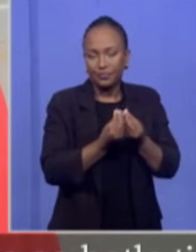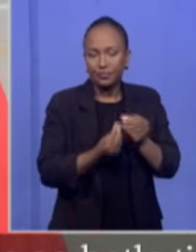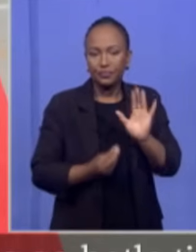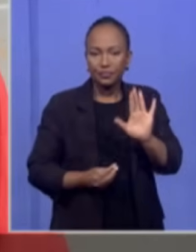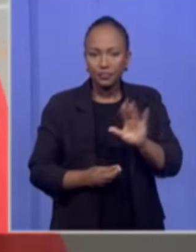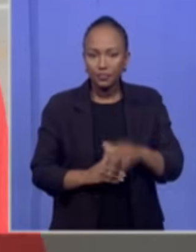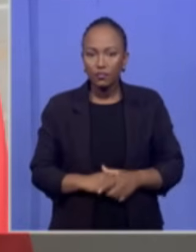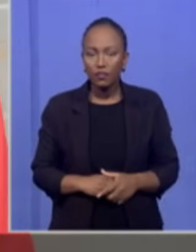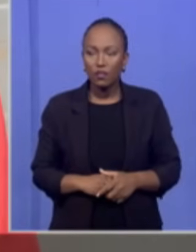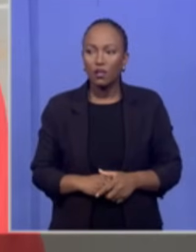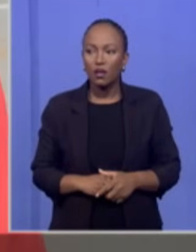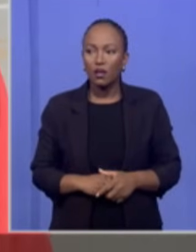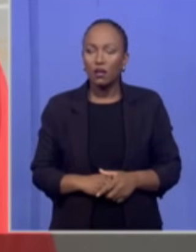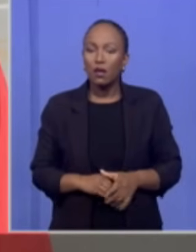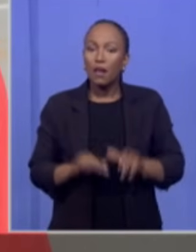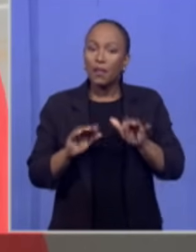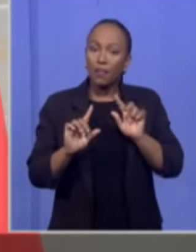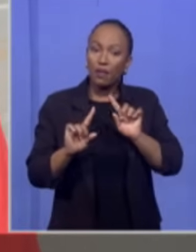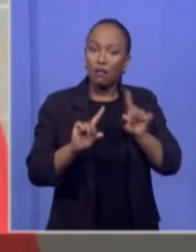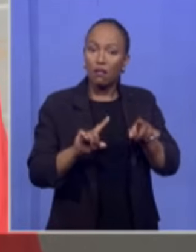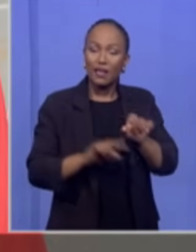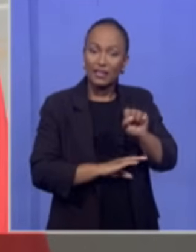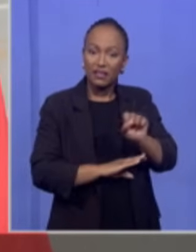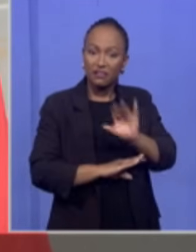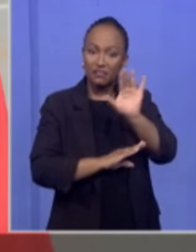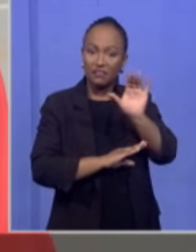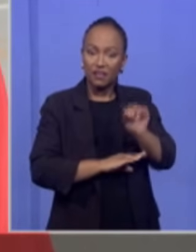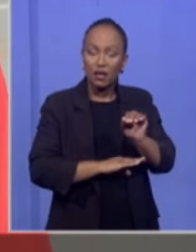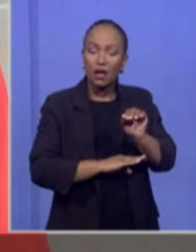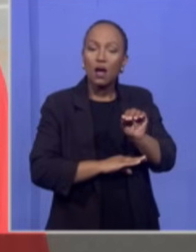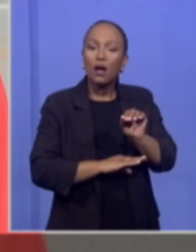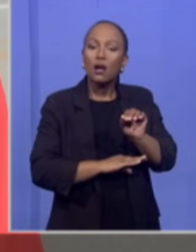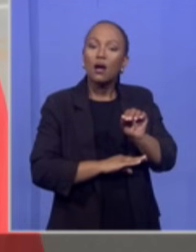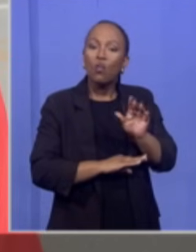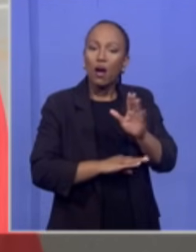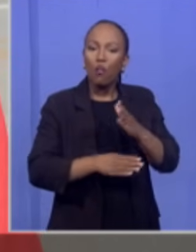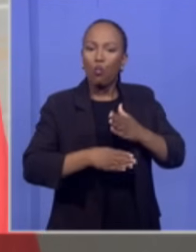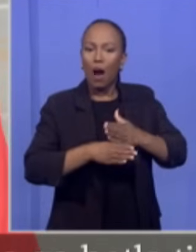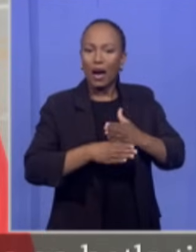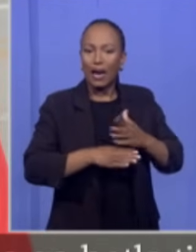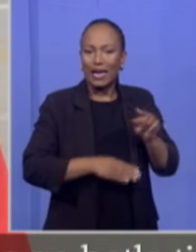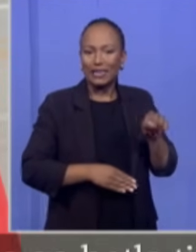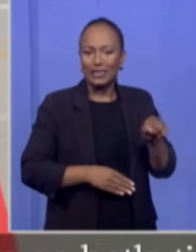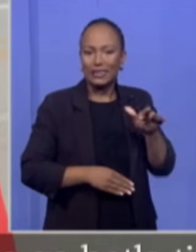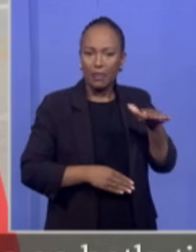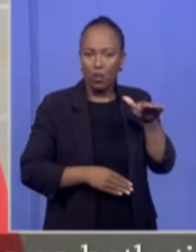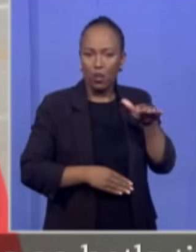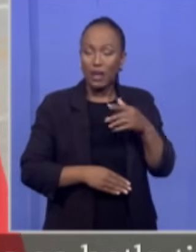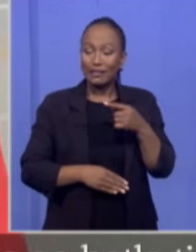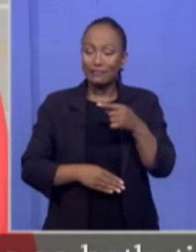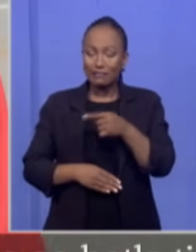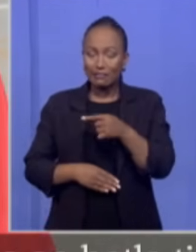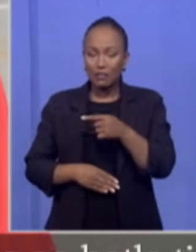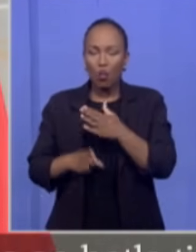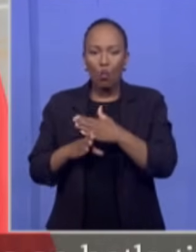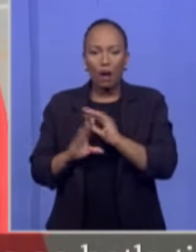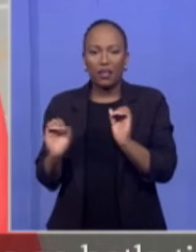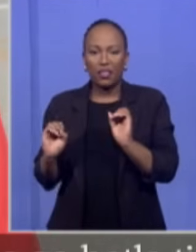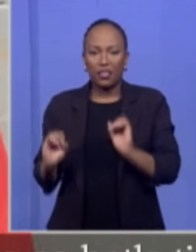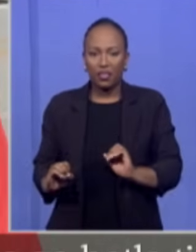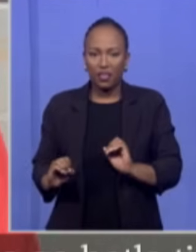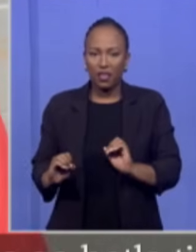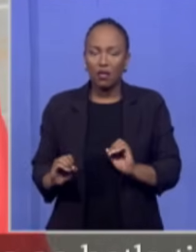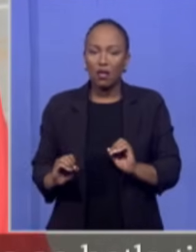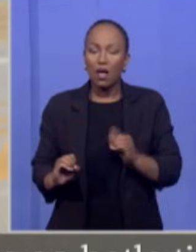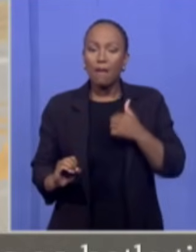they are working in South Africa because of shortages of jobs in Zimbabwe. So I transport goods for their